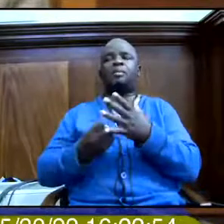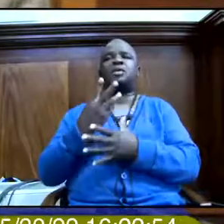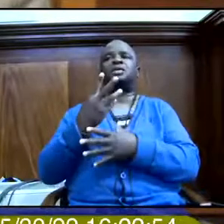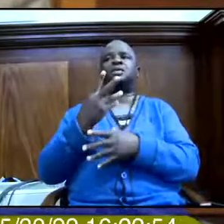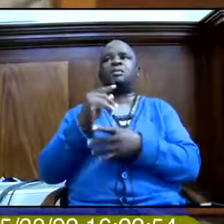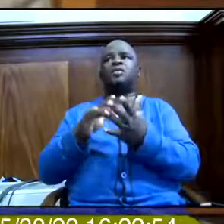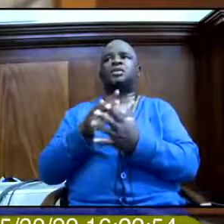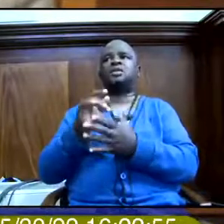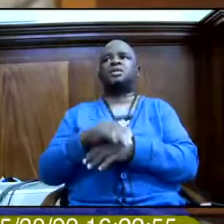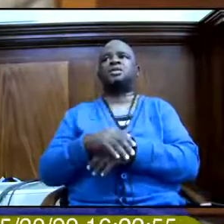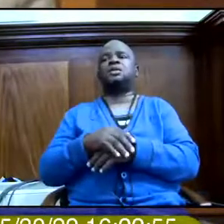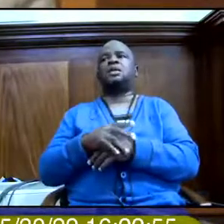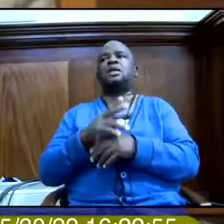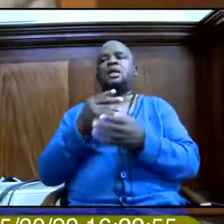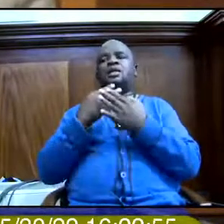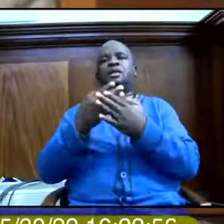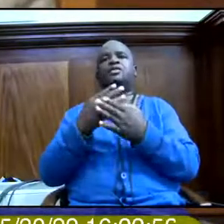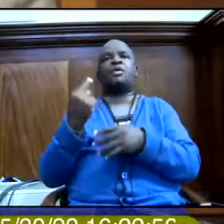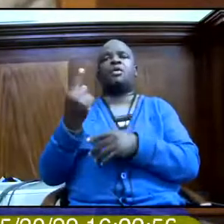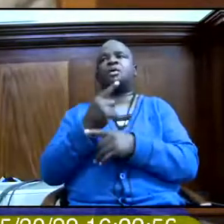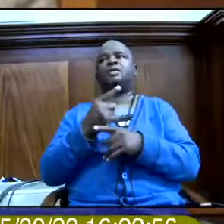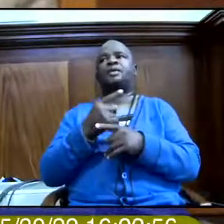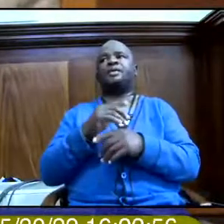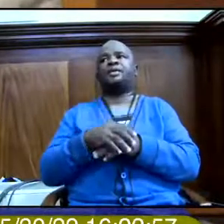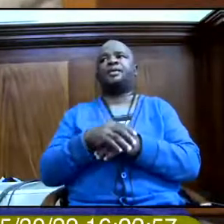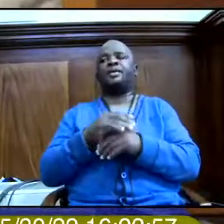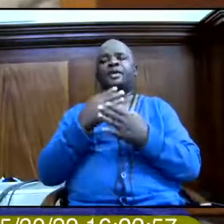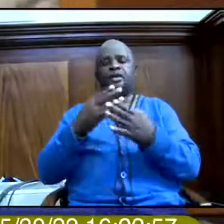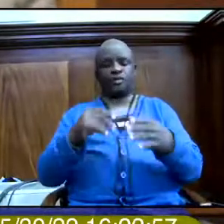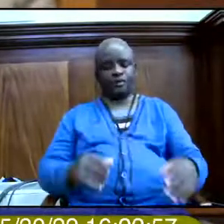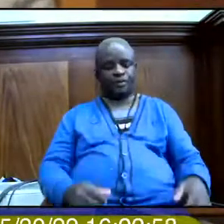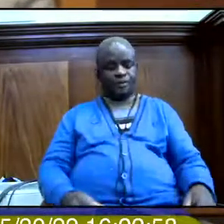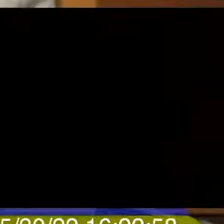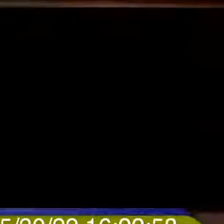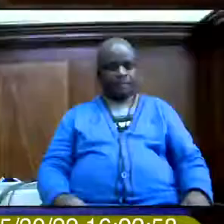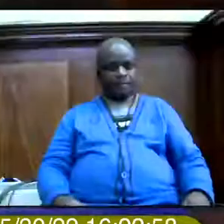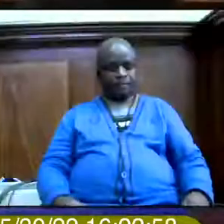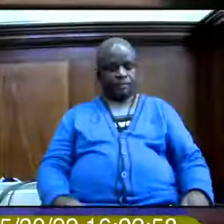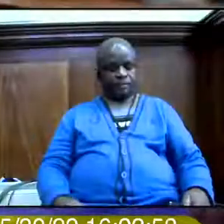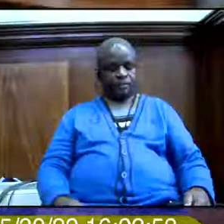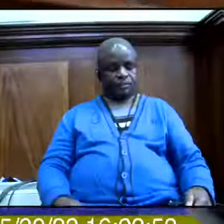position and i thank you all honorable members thank you